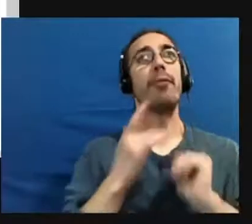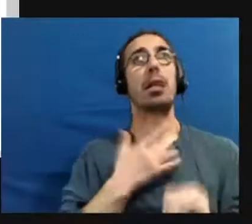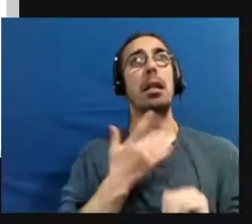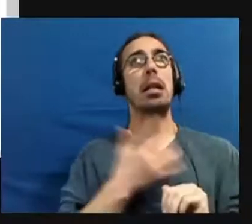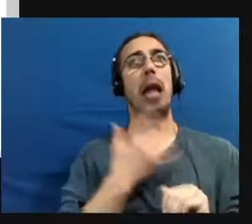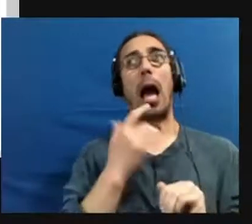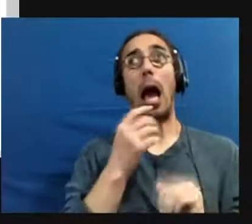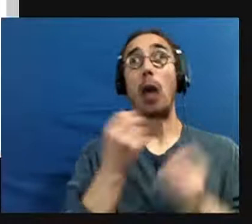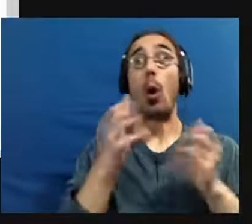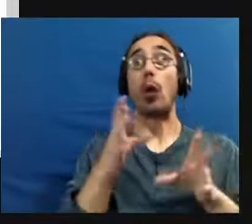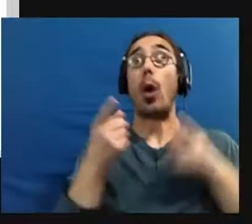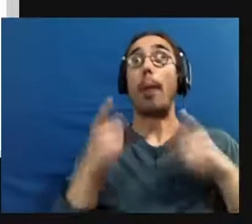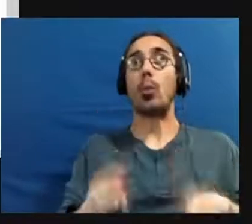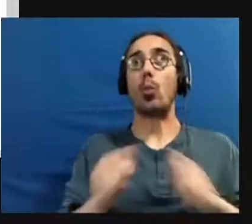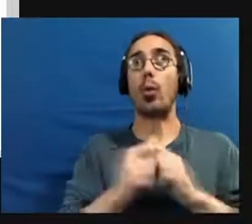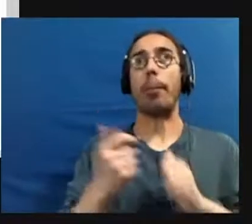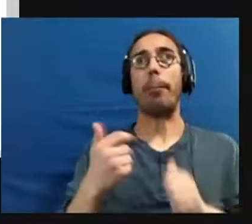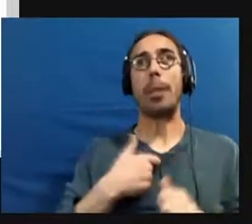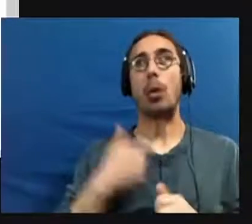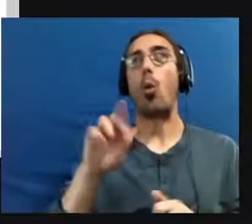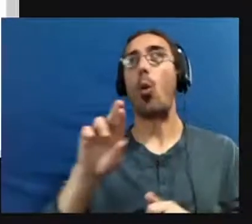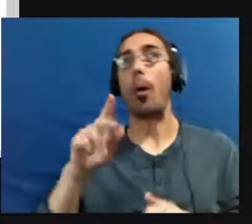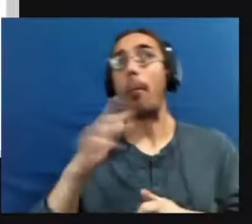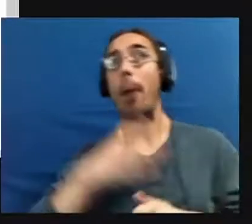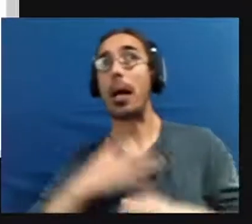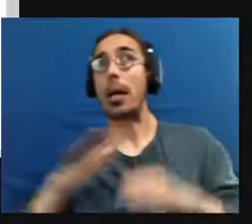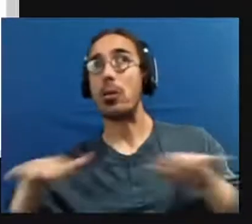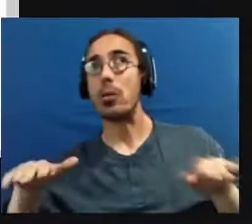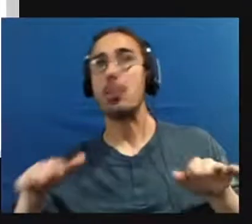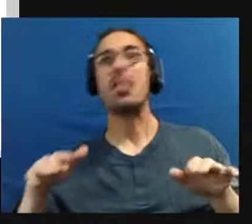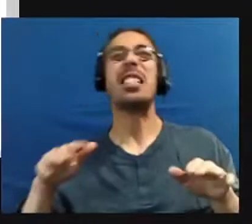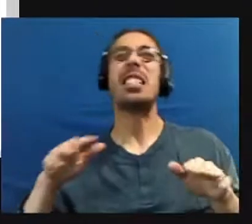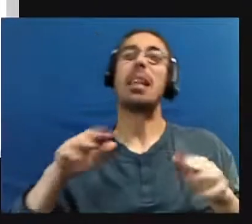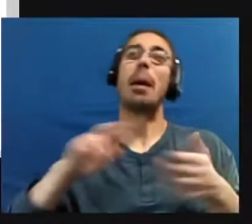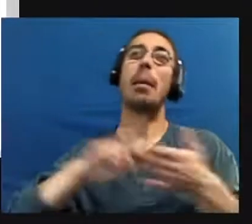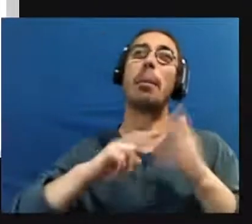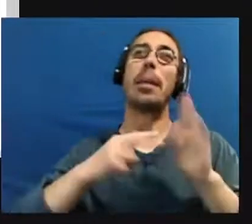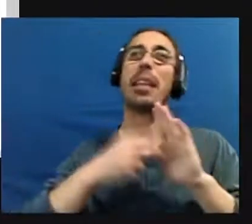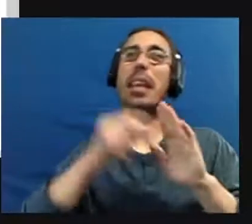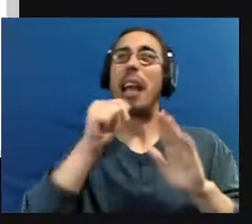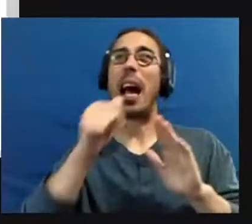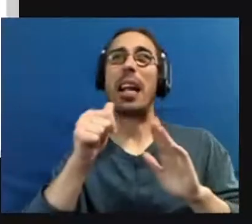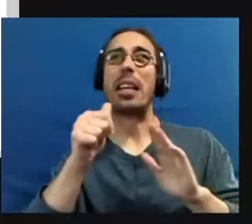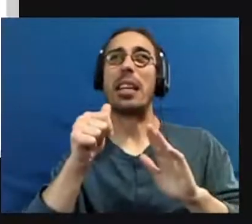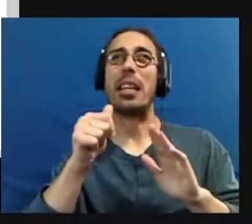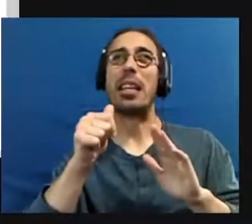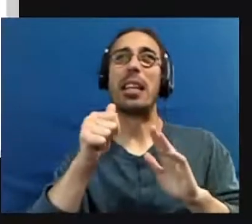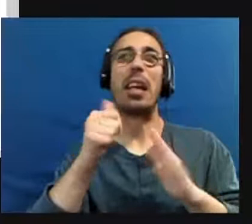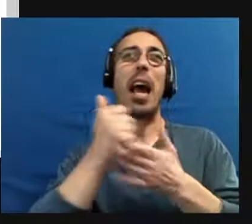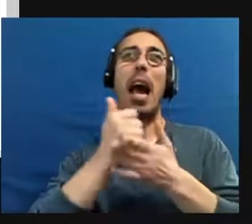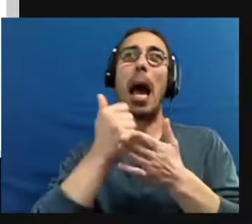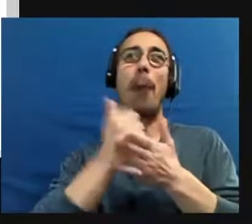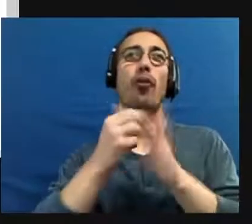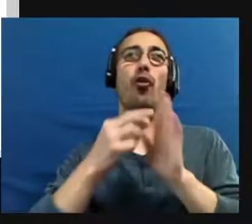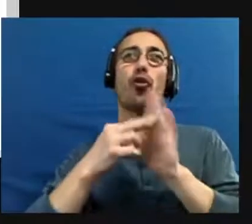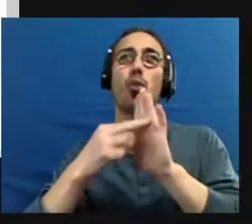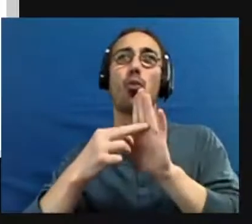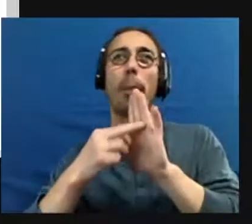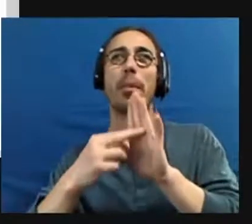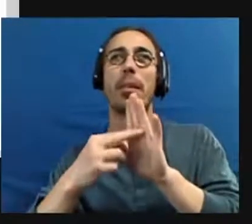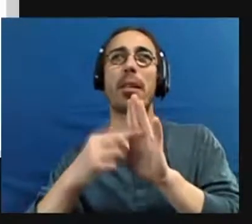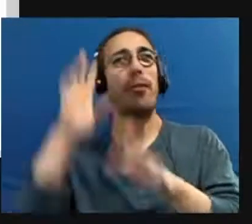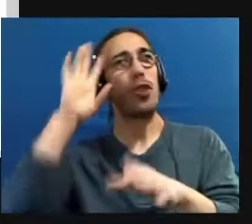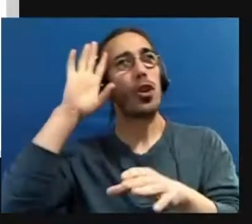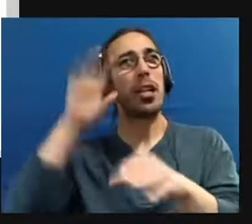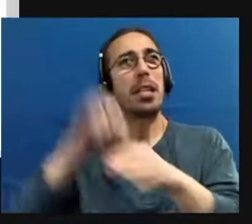to happen to me, or I wouldn't want it to happen to my kids, then it's probably not a helpful representation of an autistic